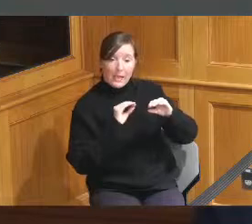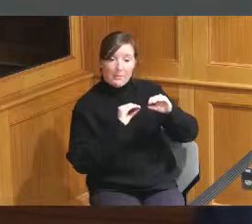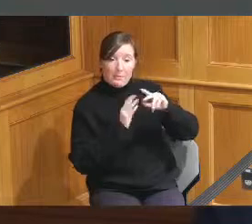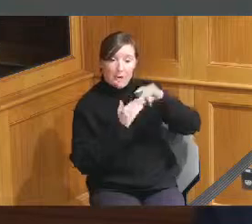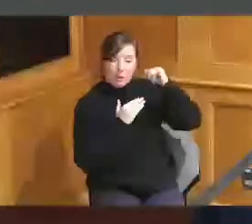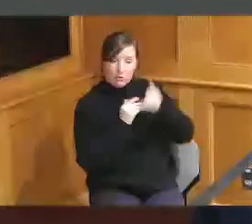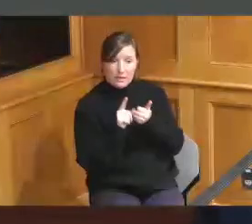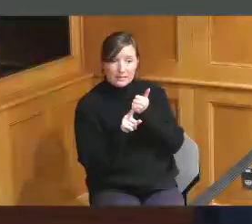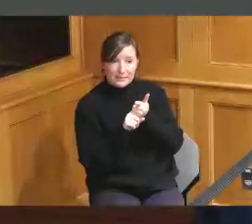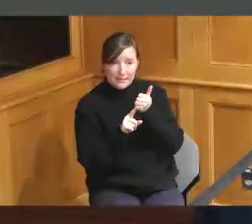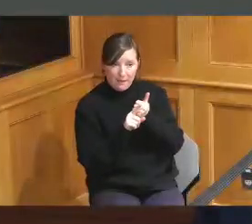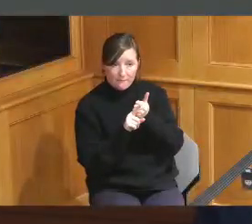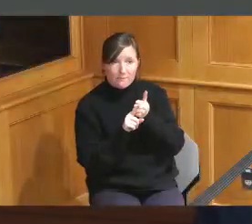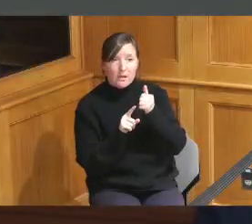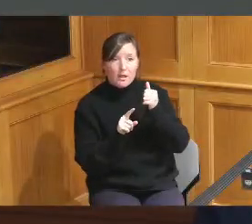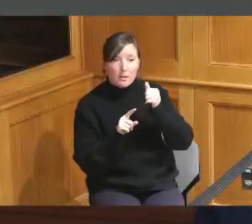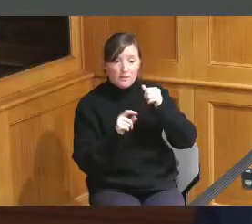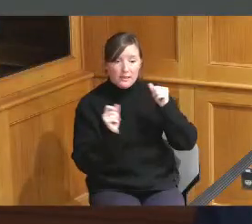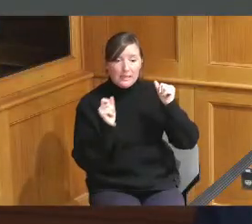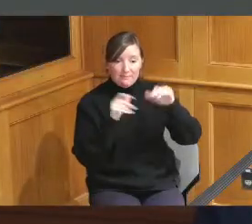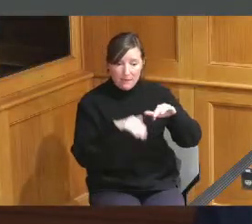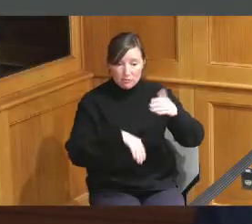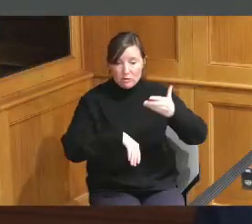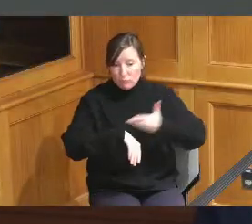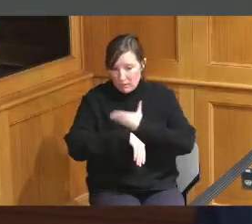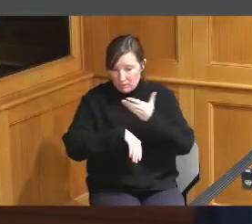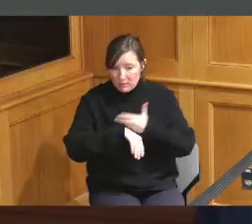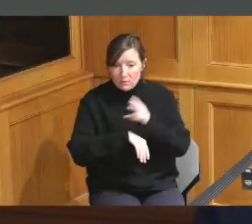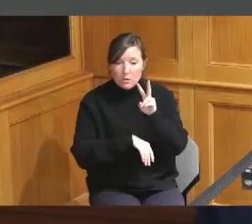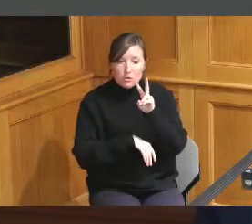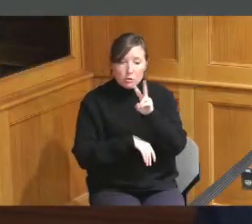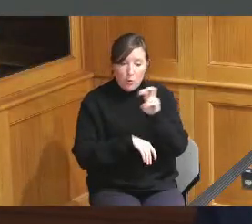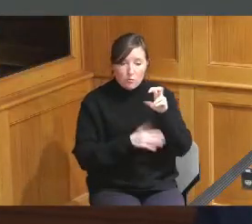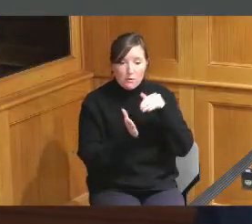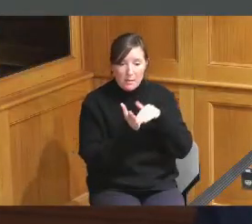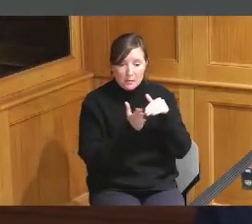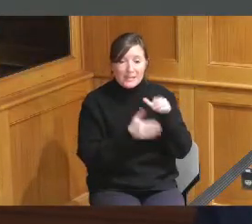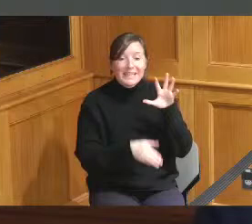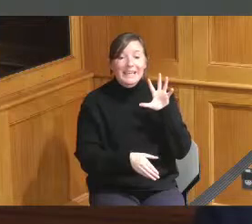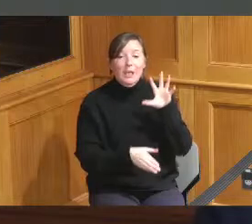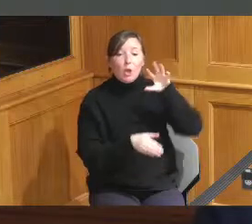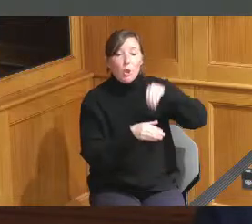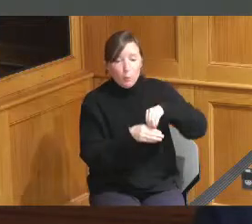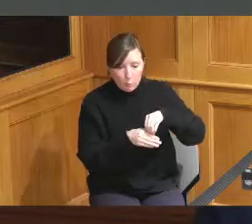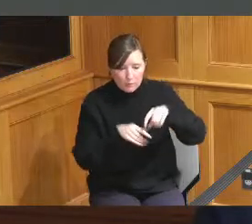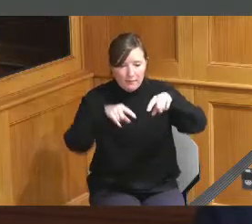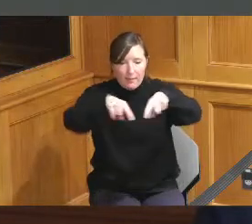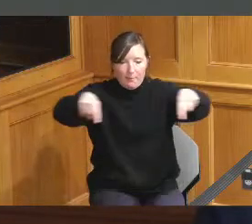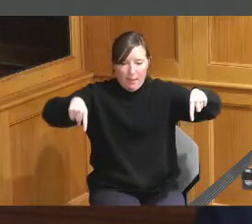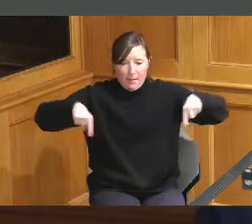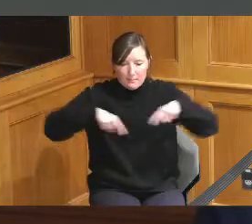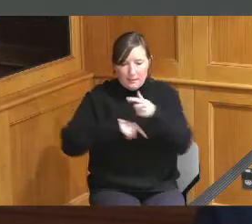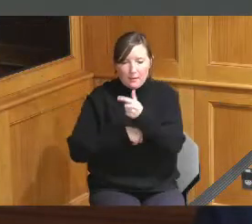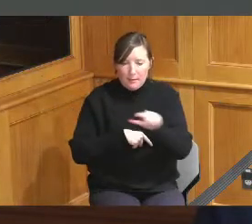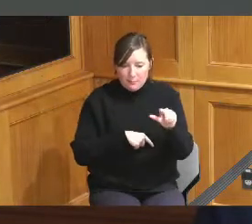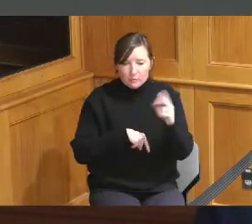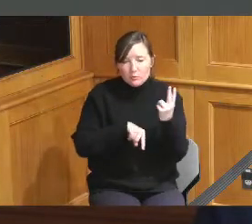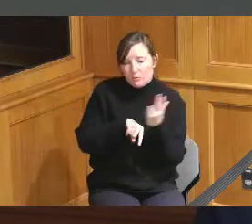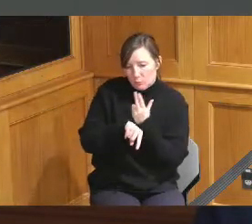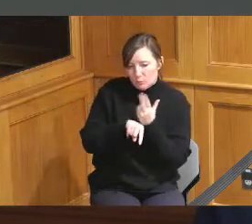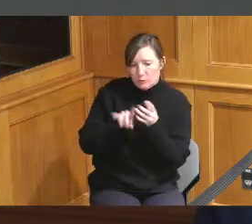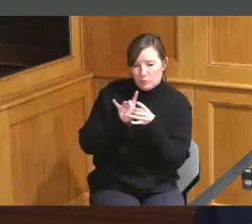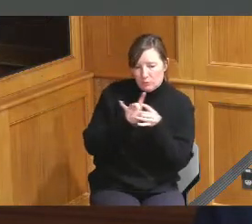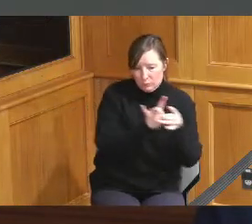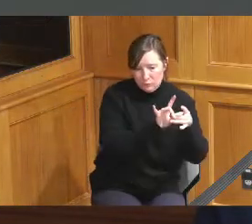the convention center renovation project, the $200 million project includes the development of that plaza to be utilized